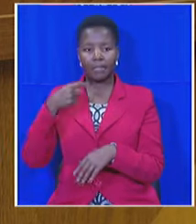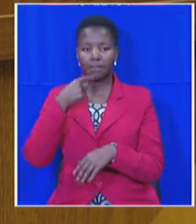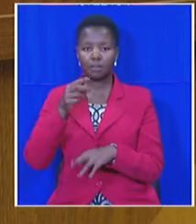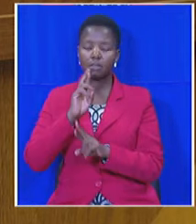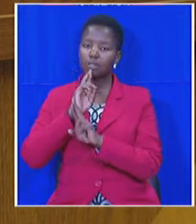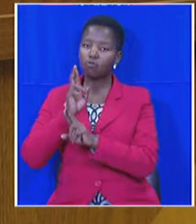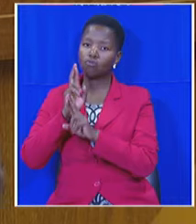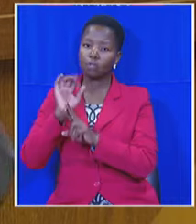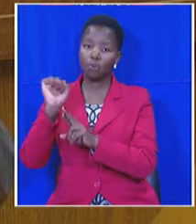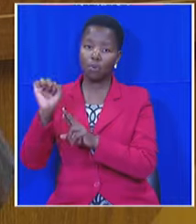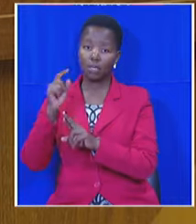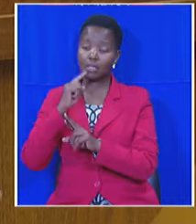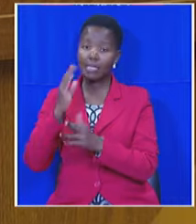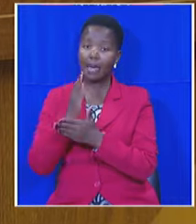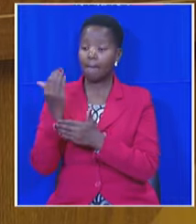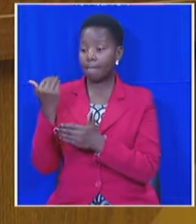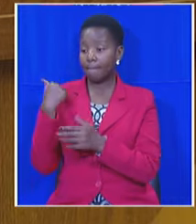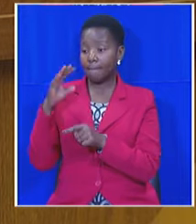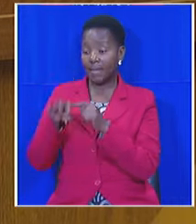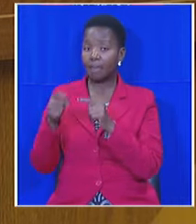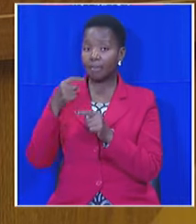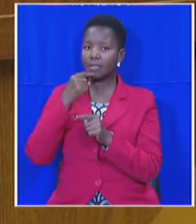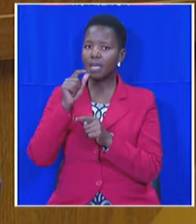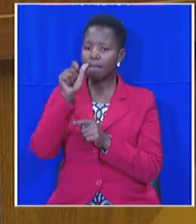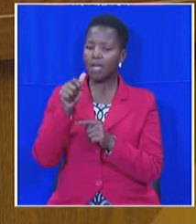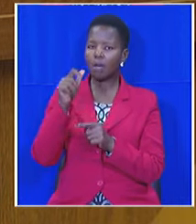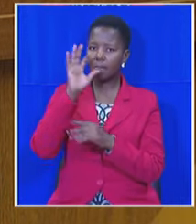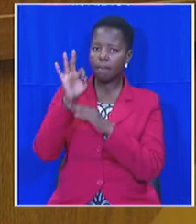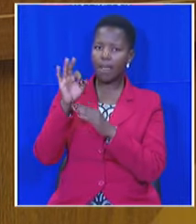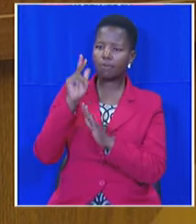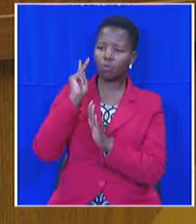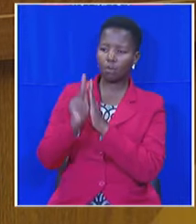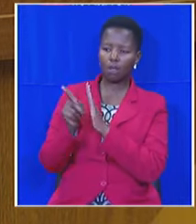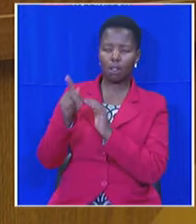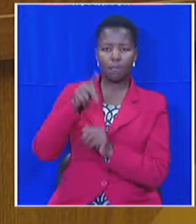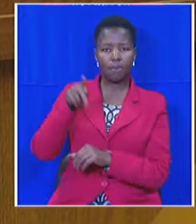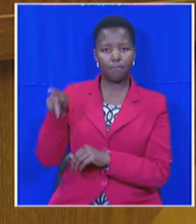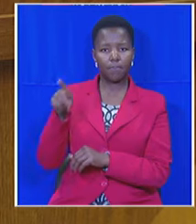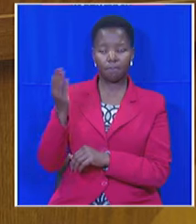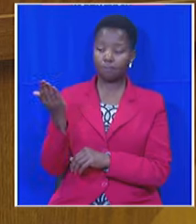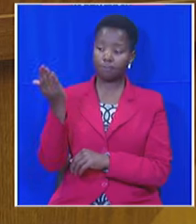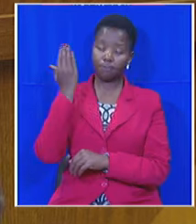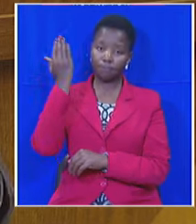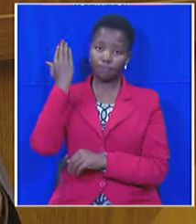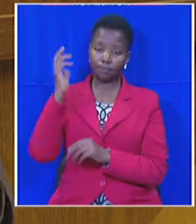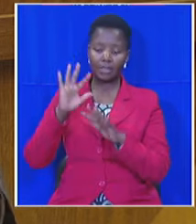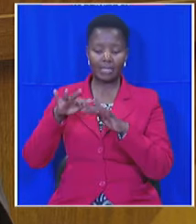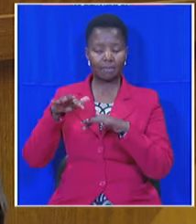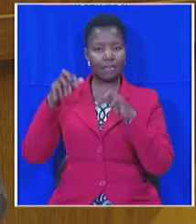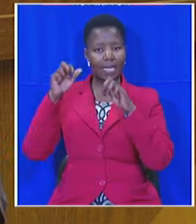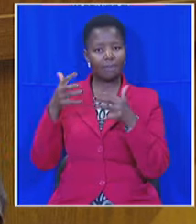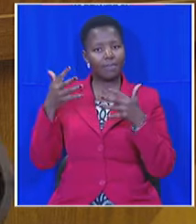threats against her life. Now, in the previous Parliament, we in the Justice Committee, when there was what was perceived to be